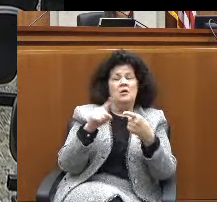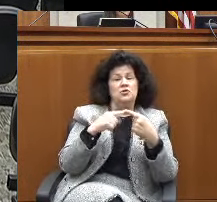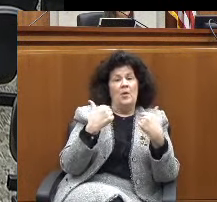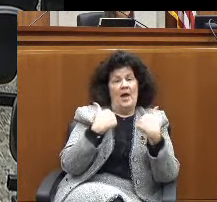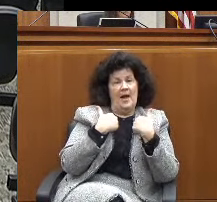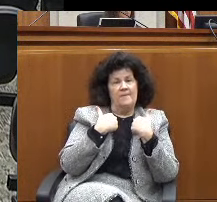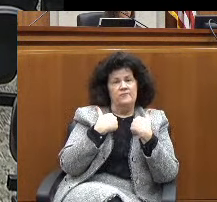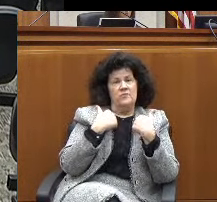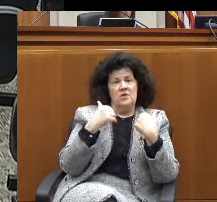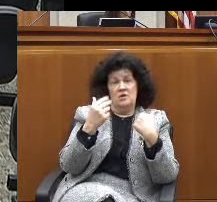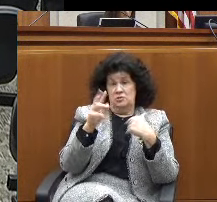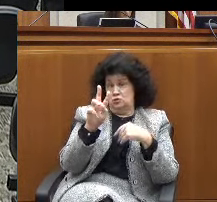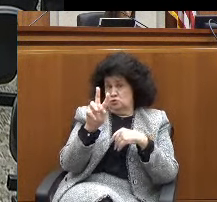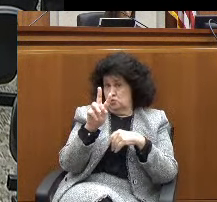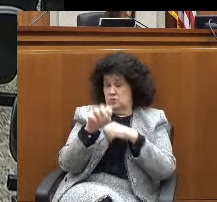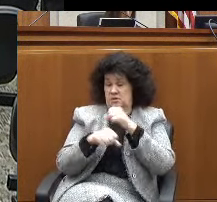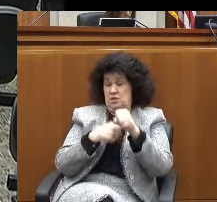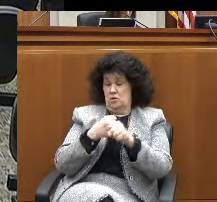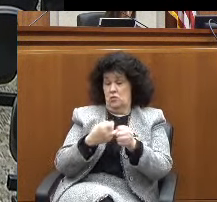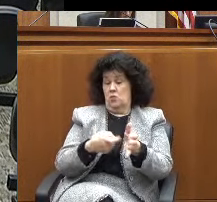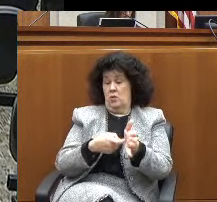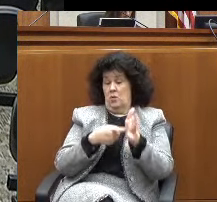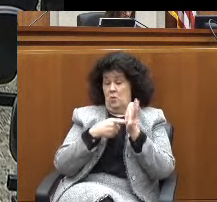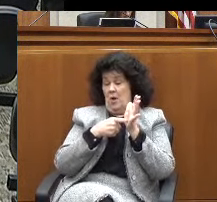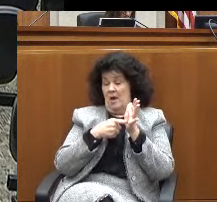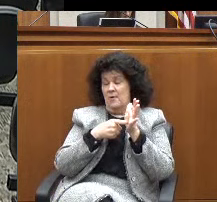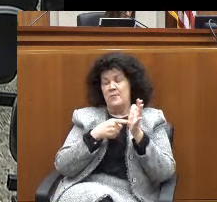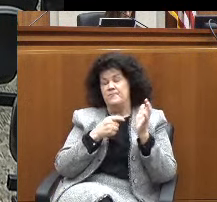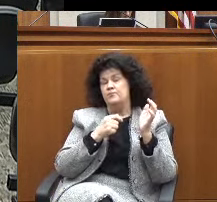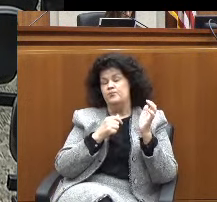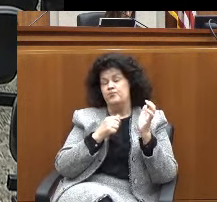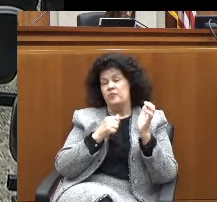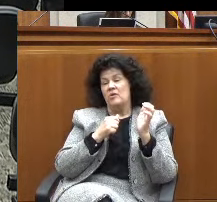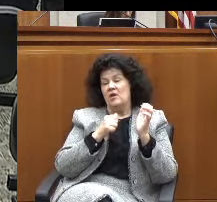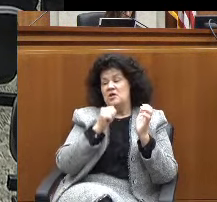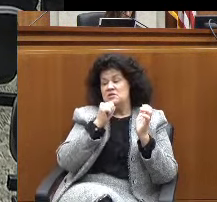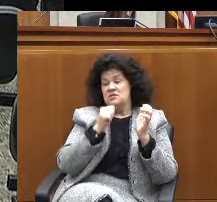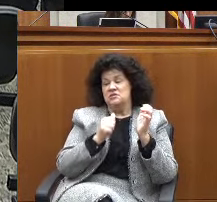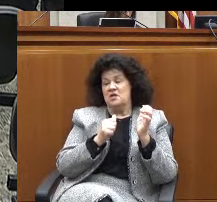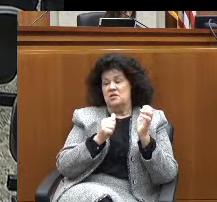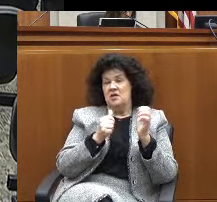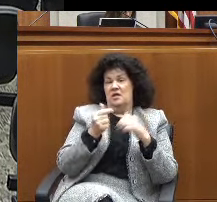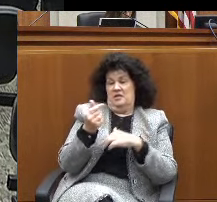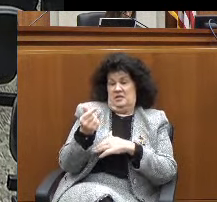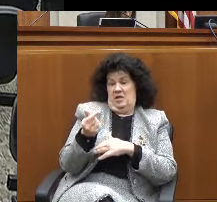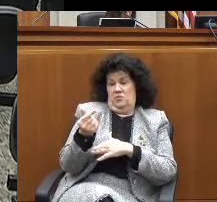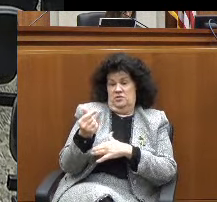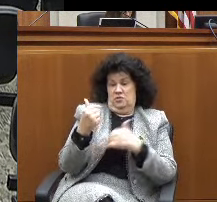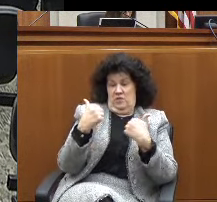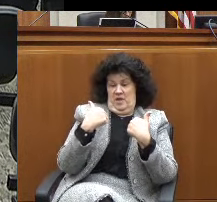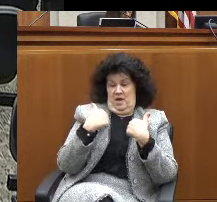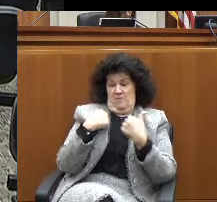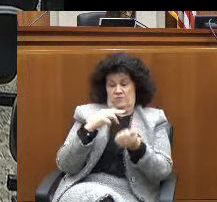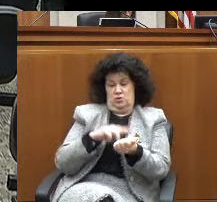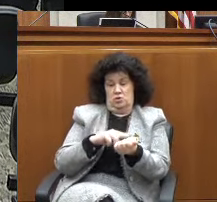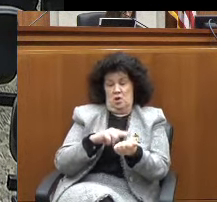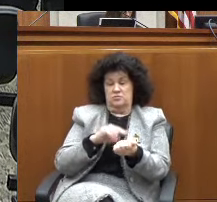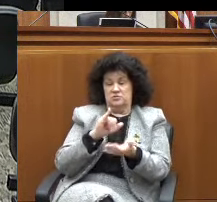having a 2-year requirement does not guarantee that we have a nurse that is